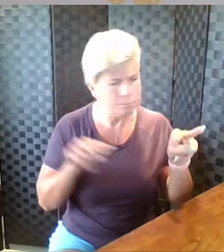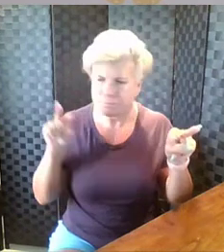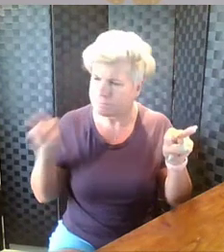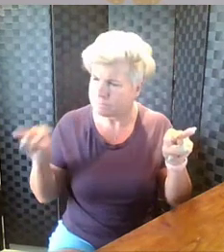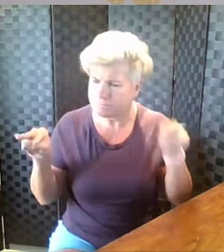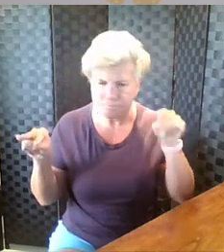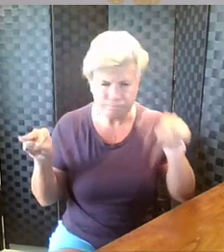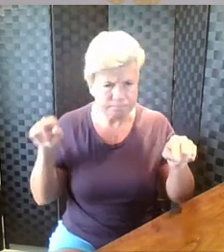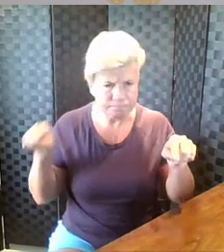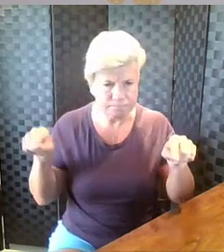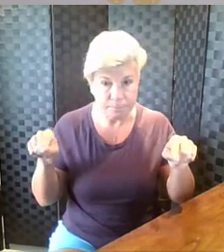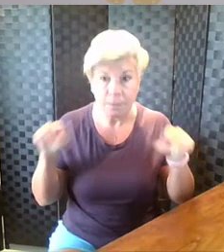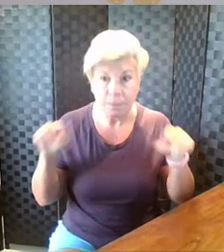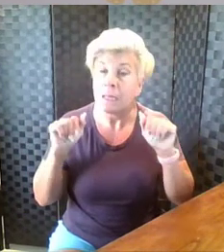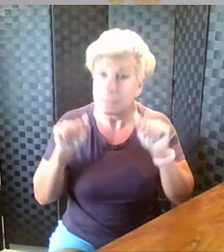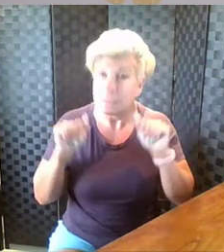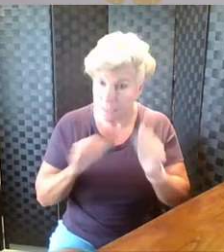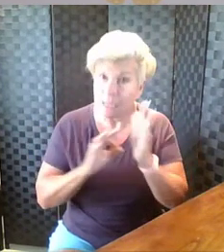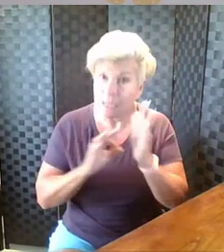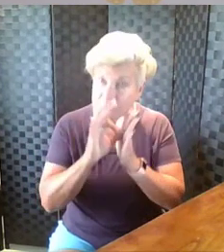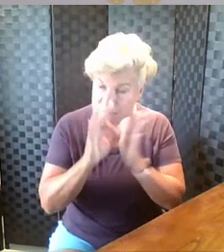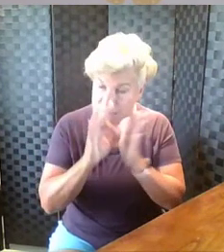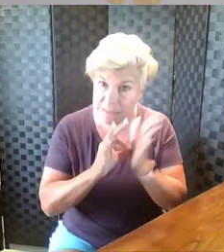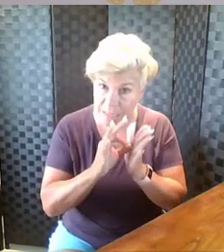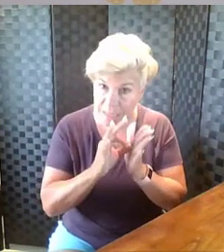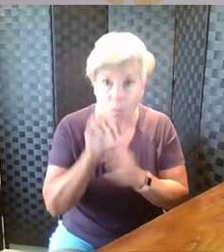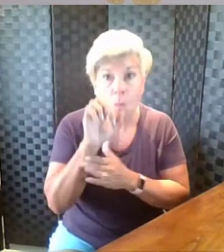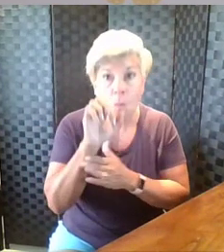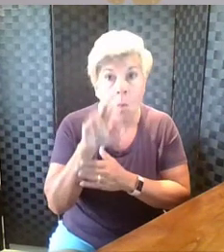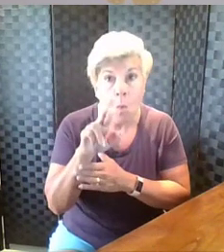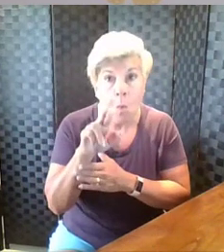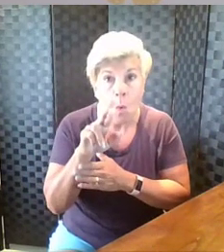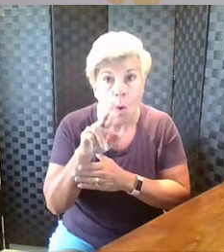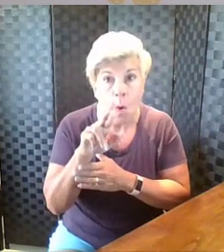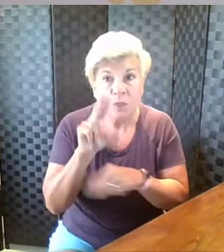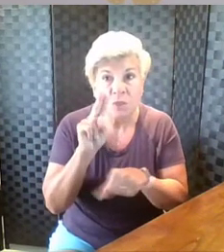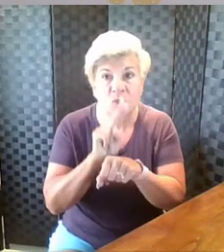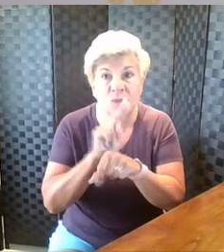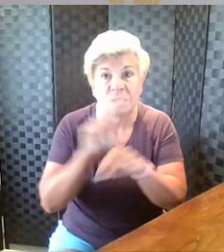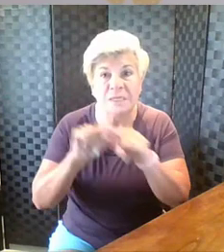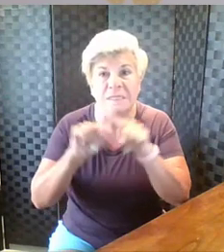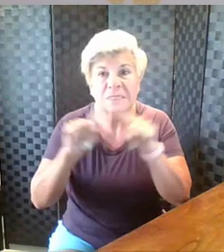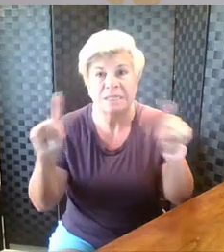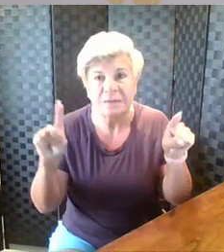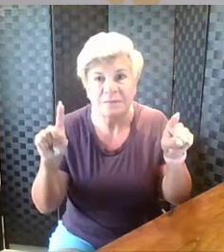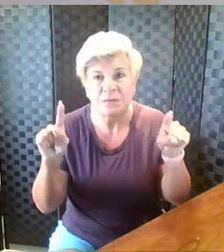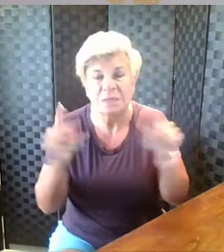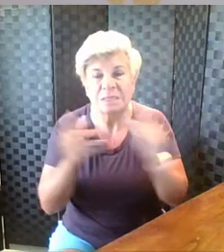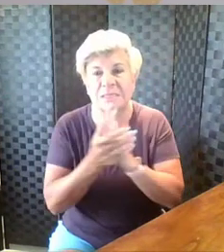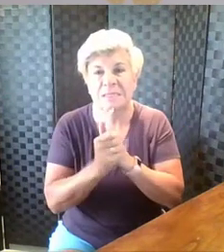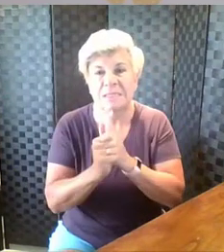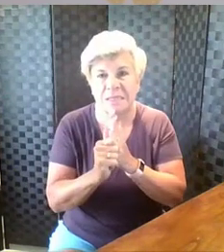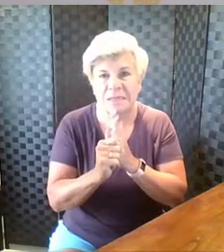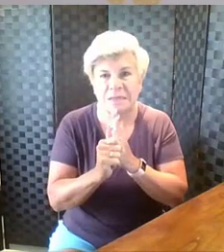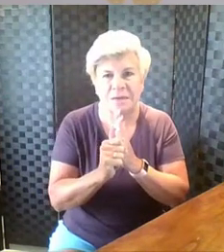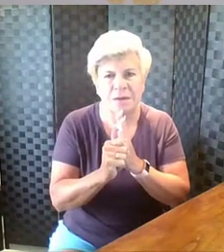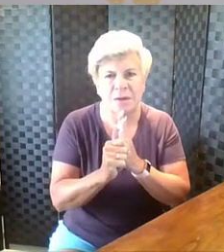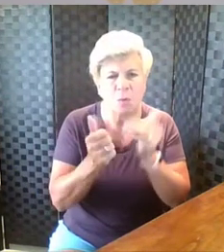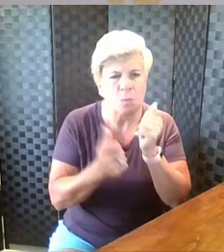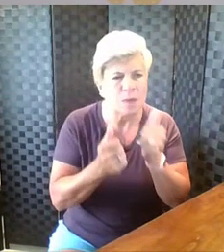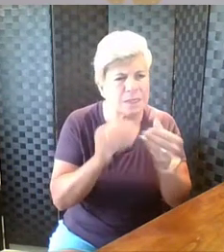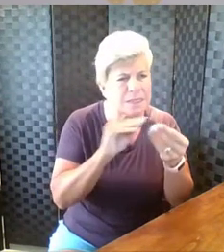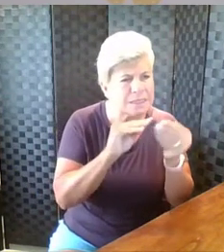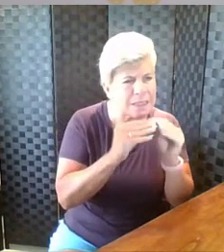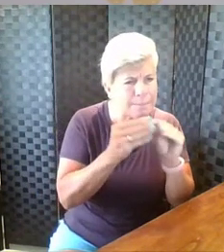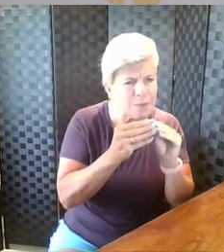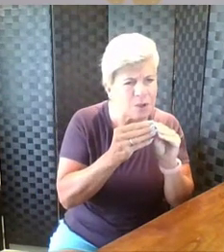groups, I could count them, or I could use another strategy to see if I have a bigger number or a smaller number or the same,